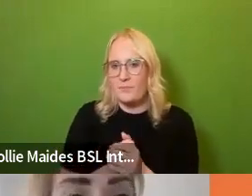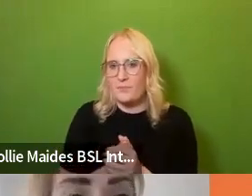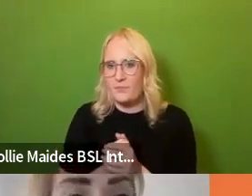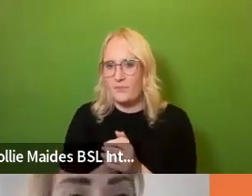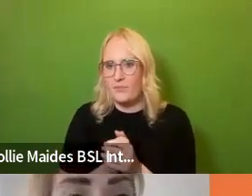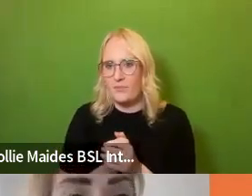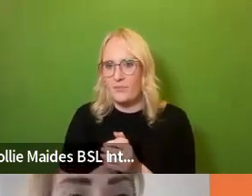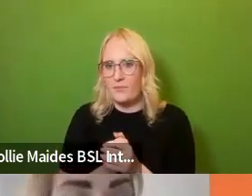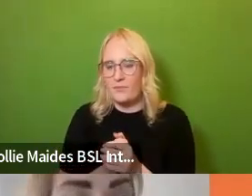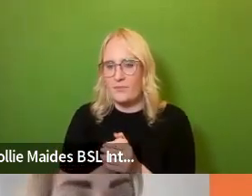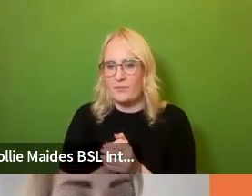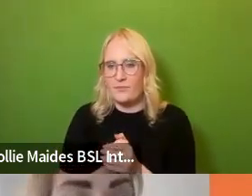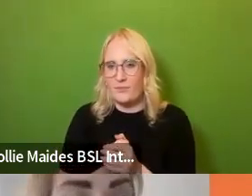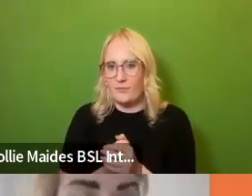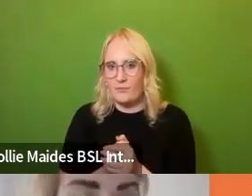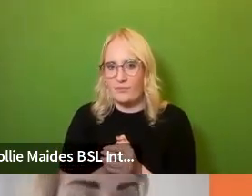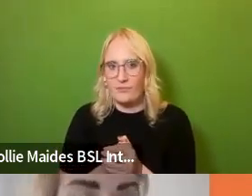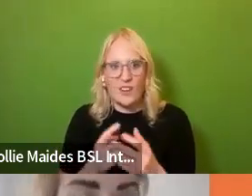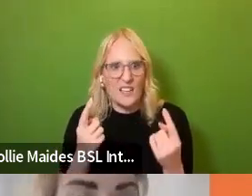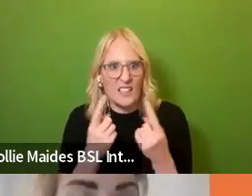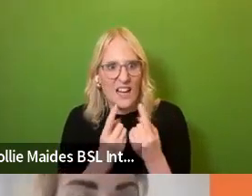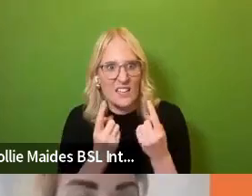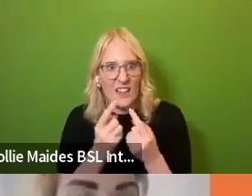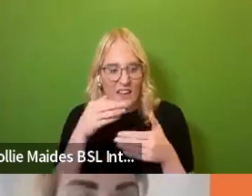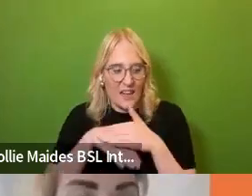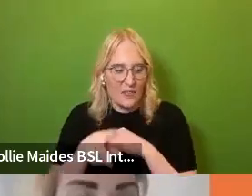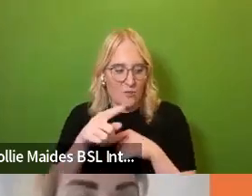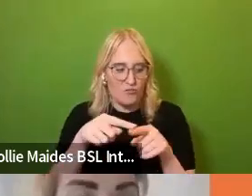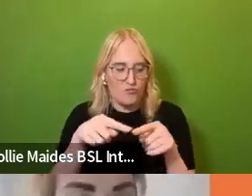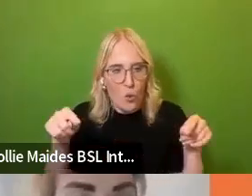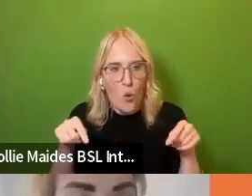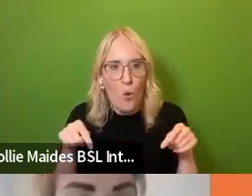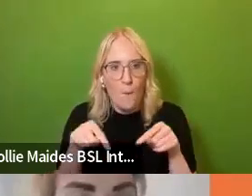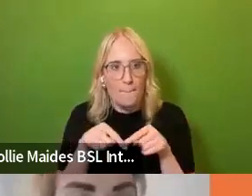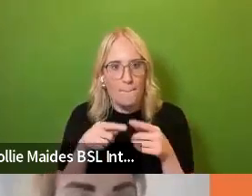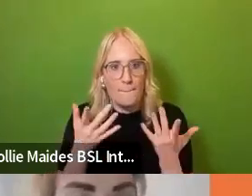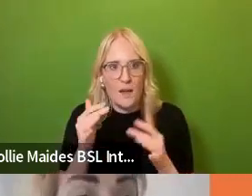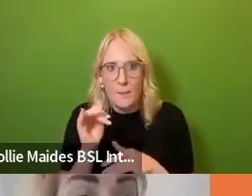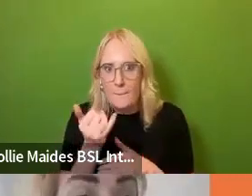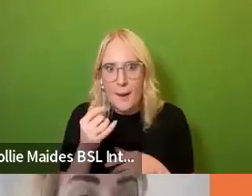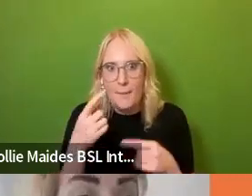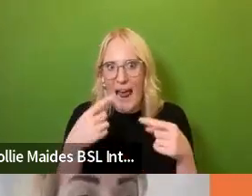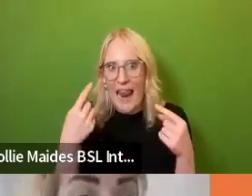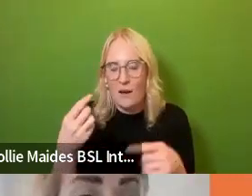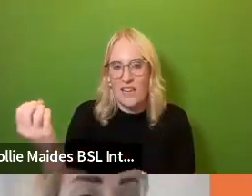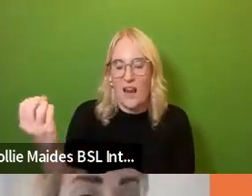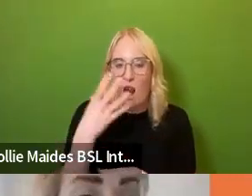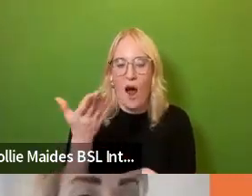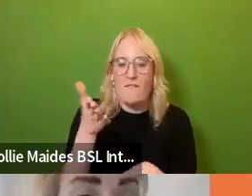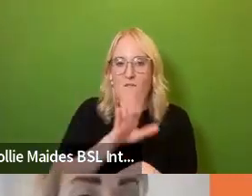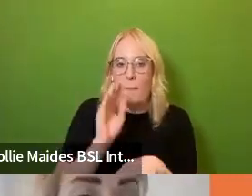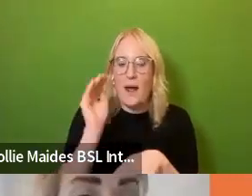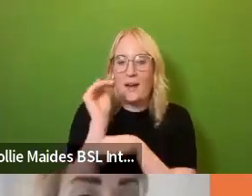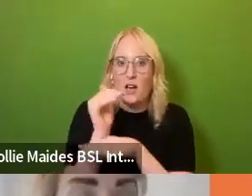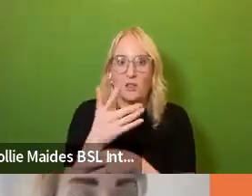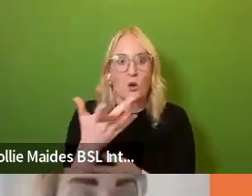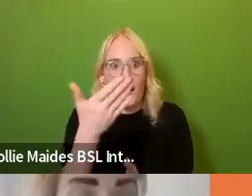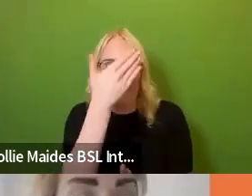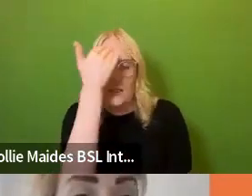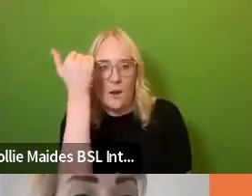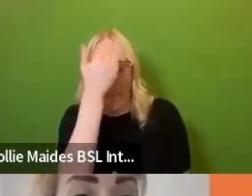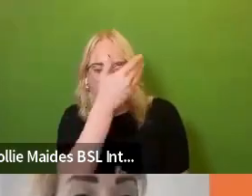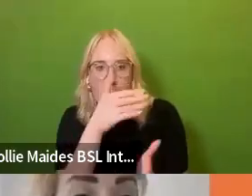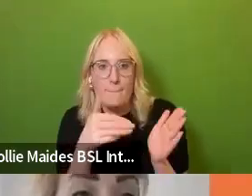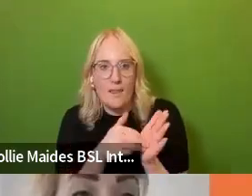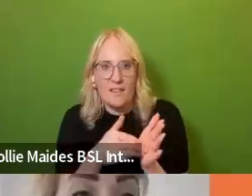there anything in there that might be letting in the light from outside? So particularly in the summer months where it gets